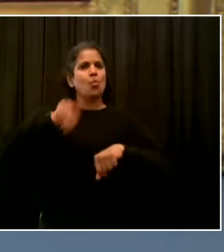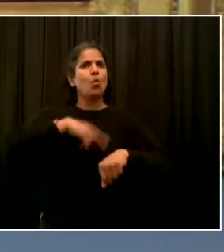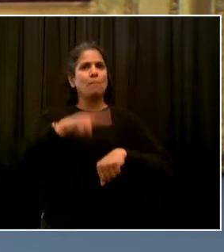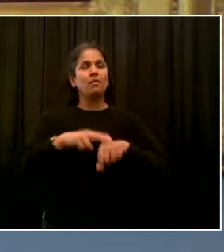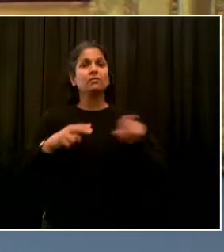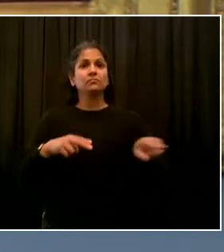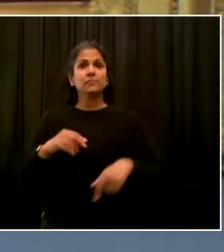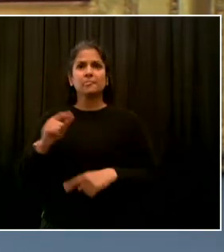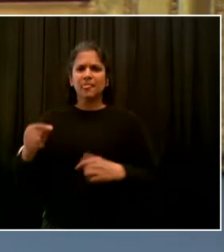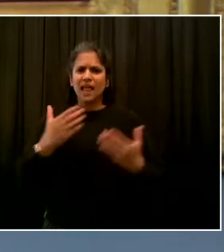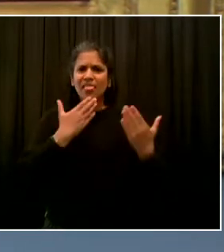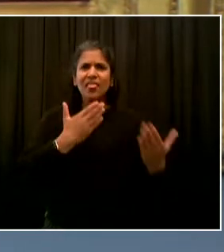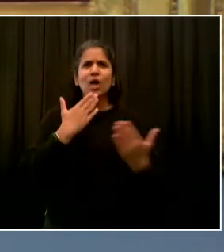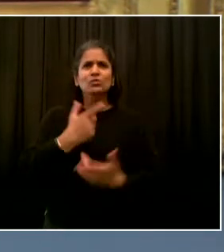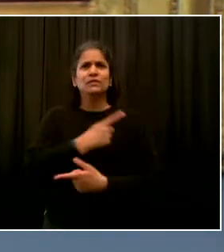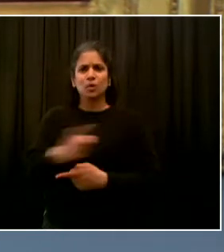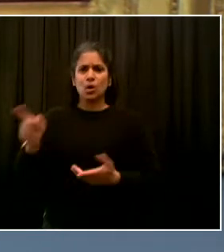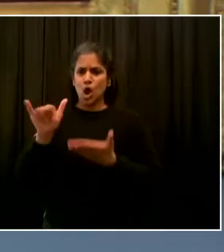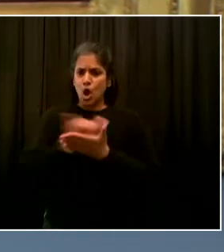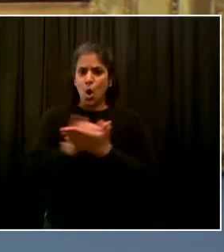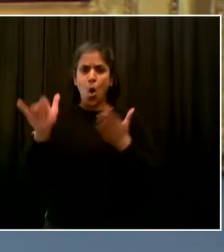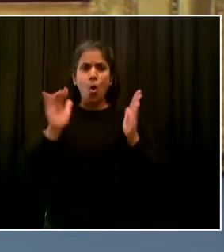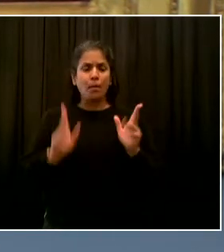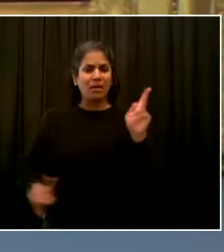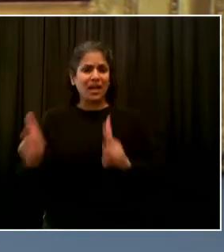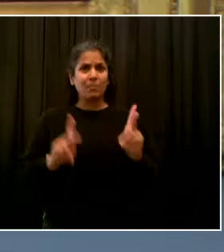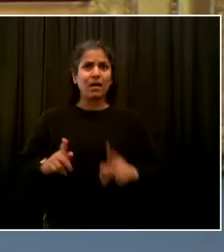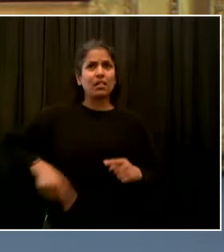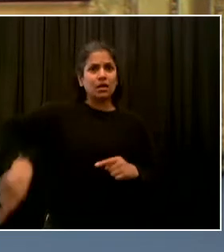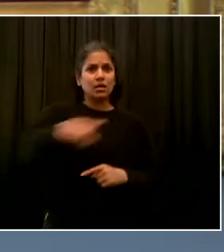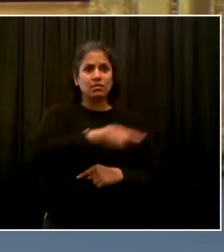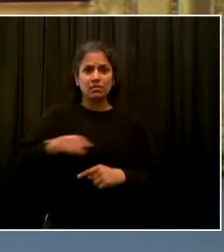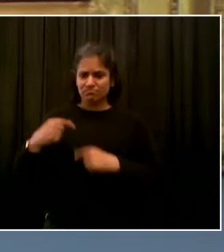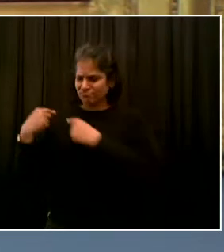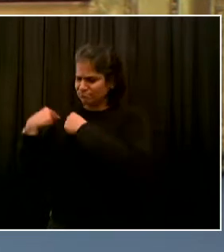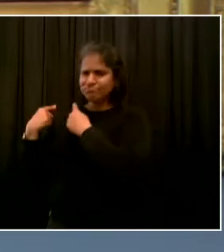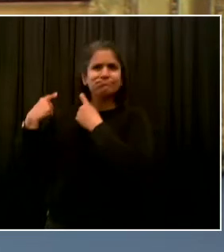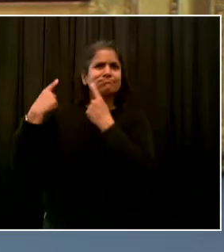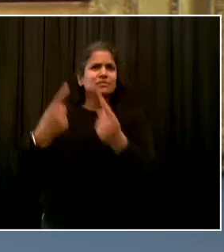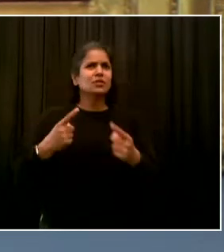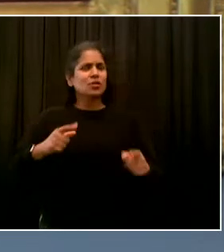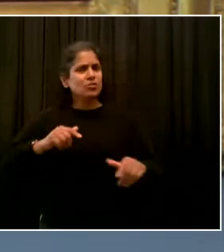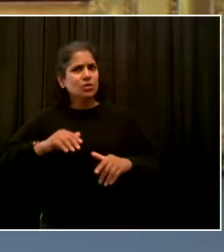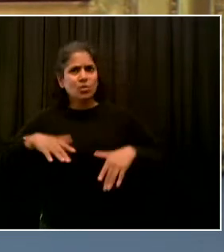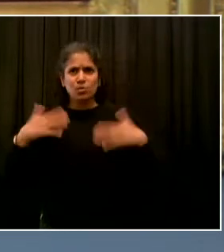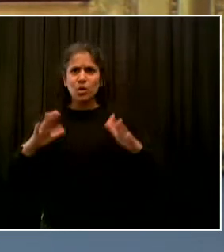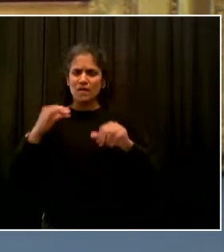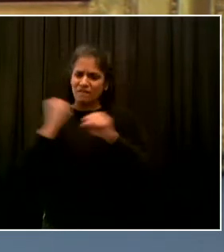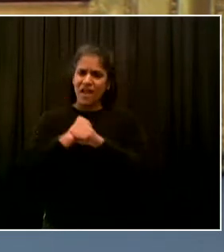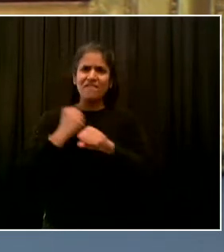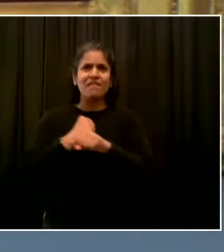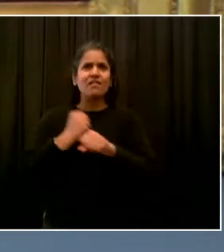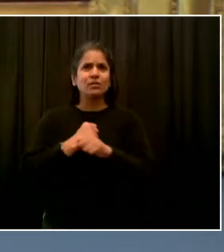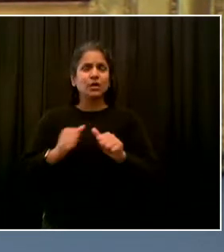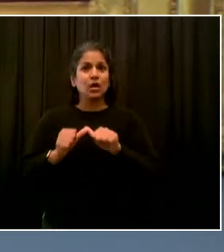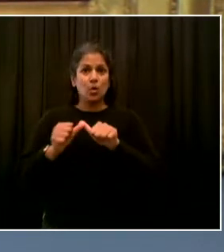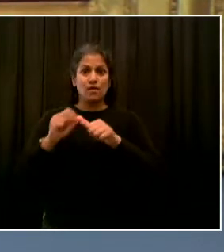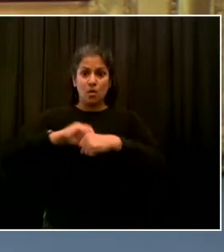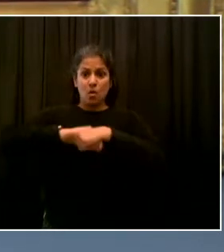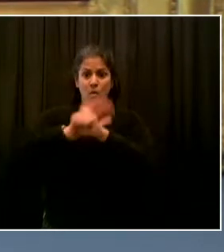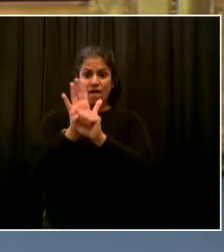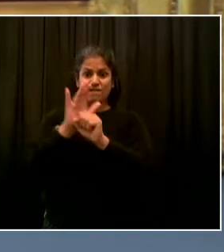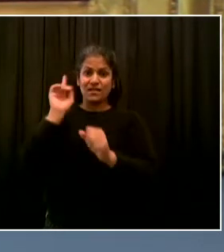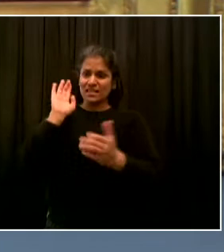have done and will continue to do as we fight back COVID and how aggressive it is as it comes in